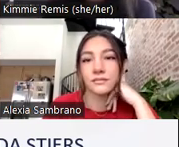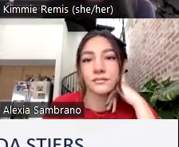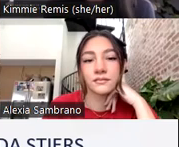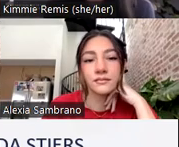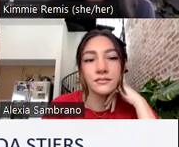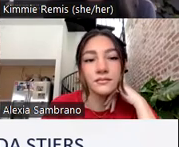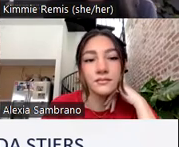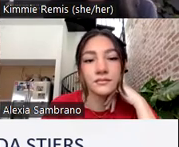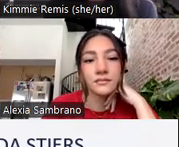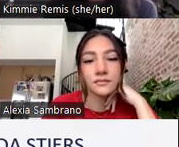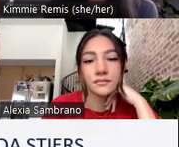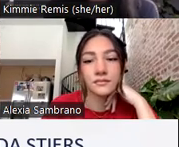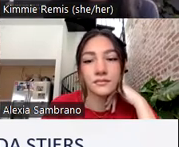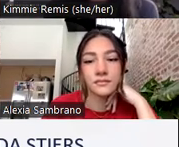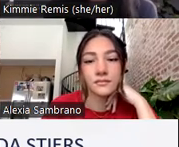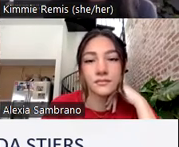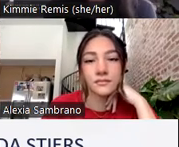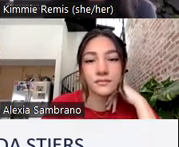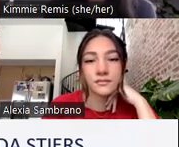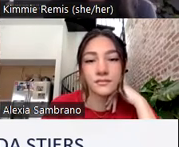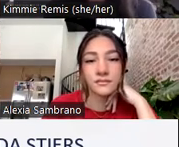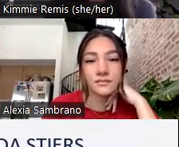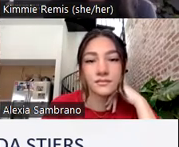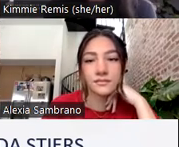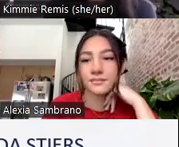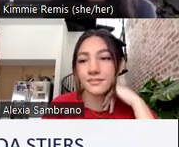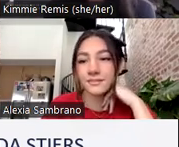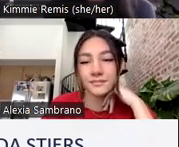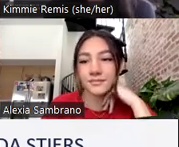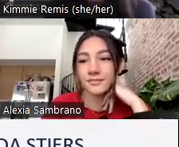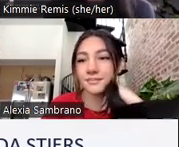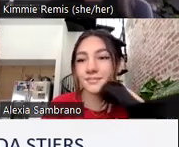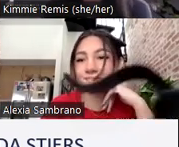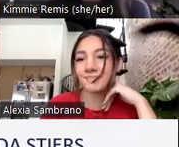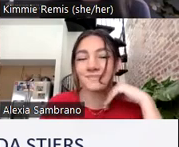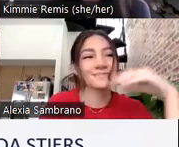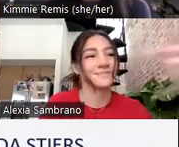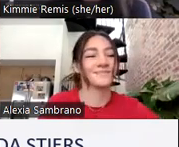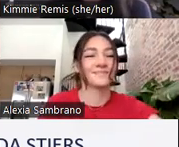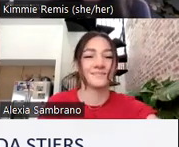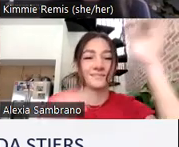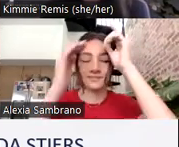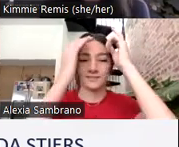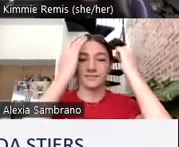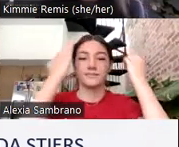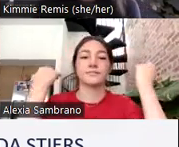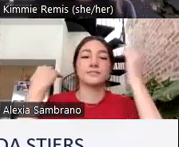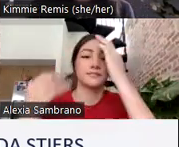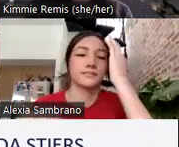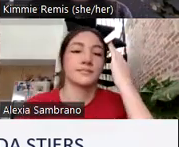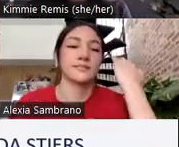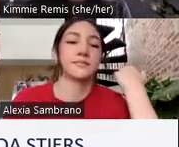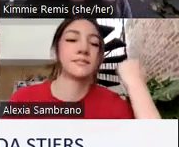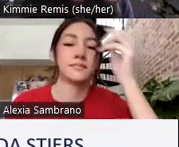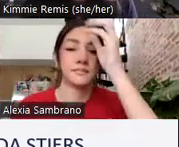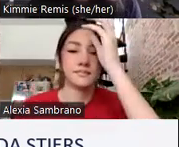with Melody, and I am calling in from Susquehannock, Piscataway, and Nantego lands. And